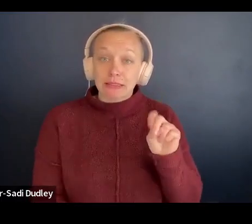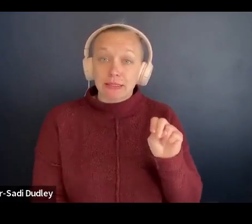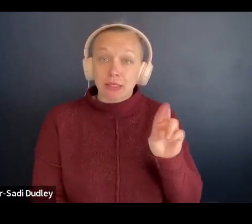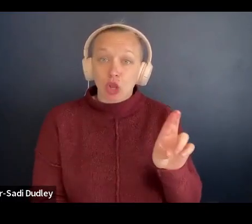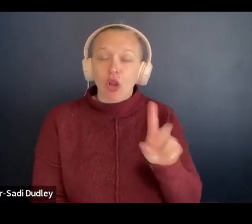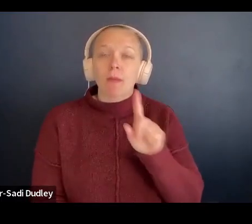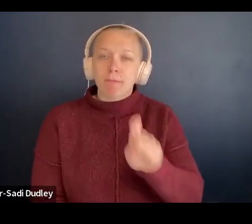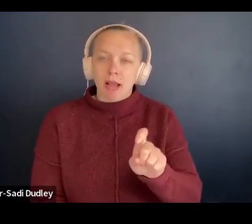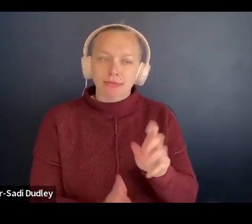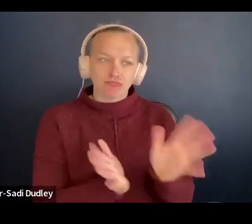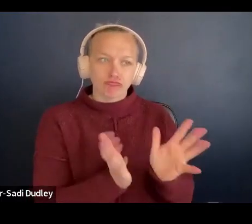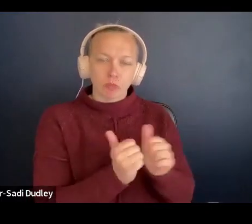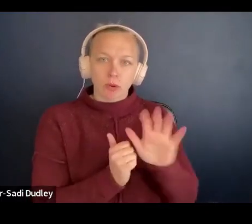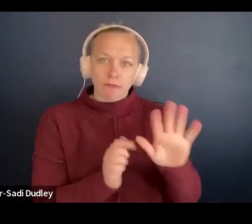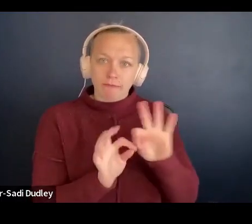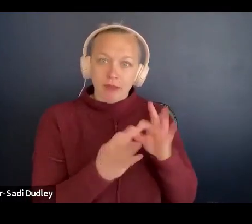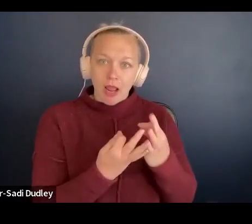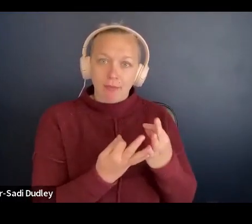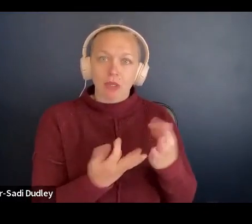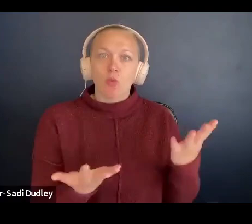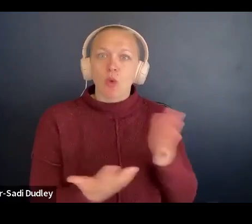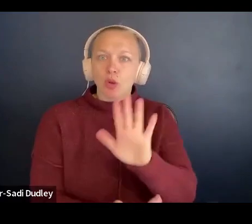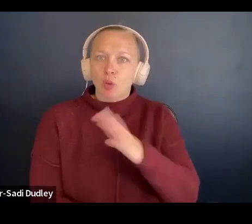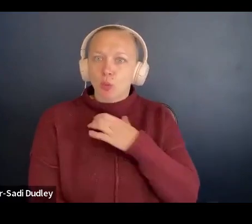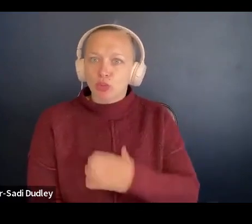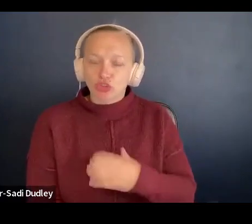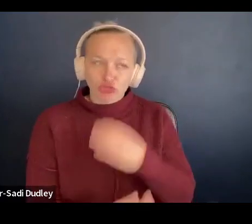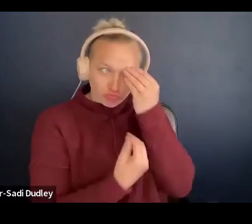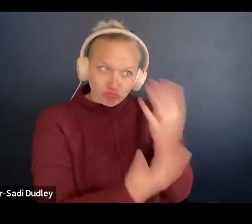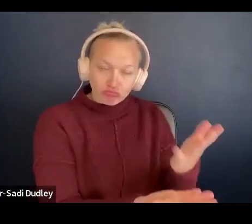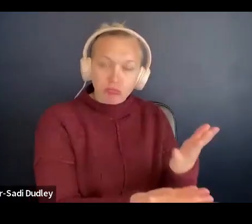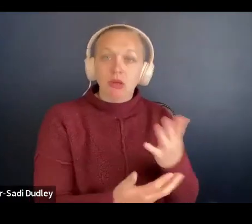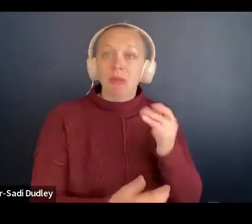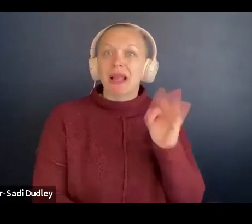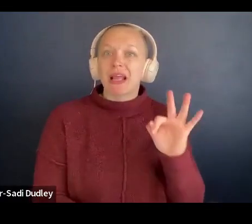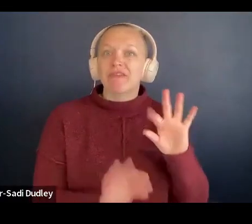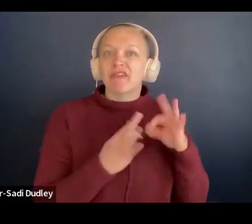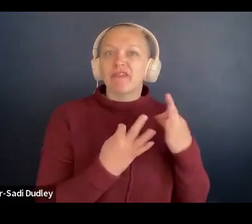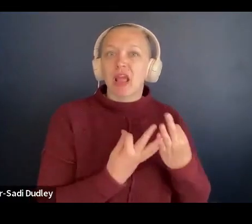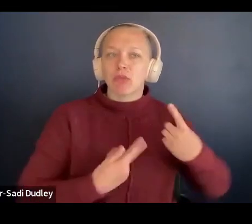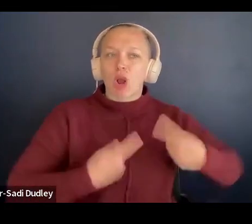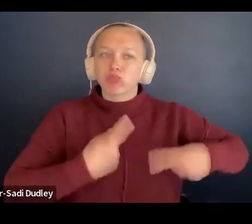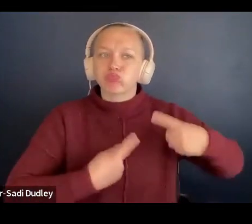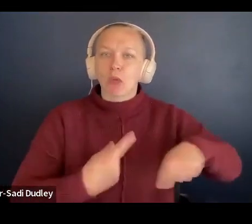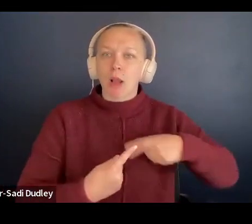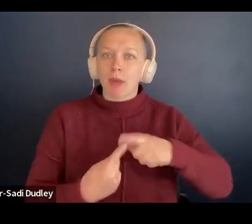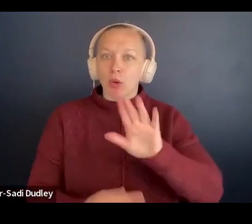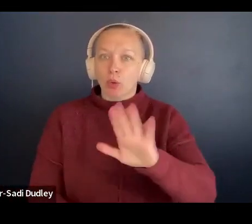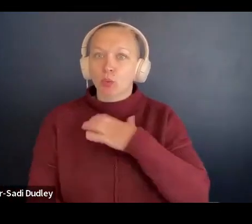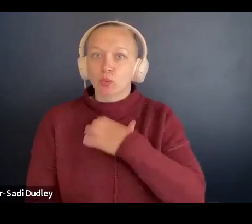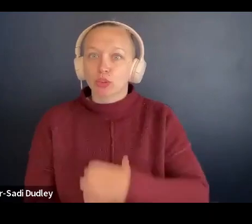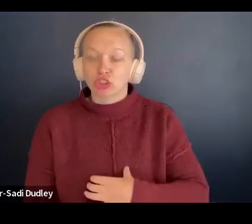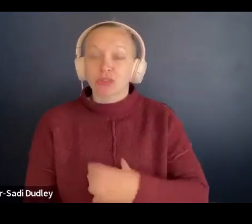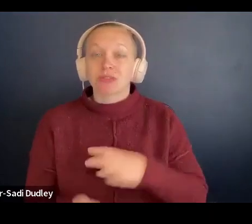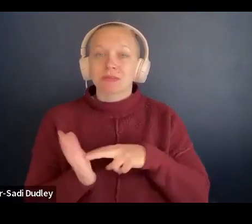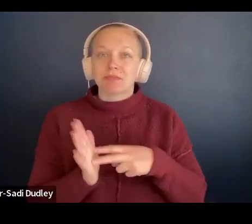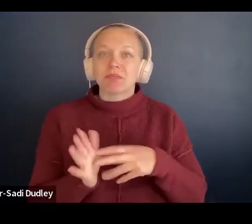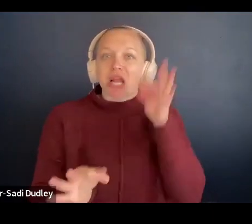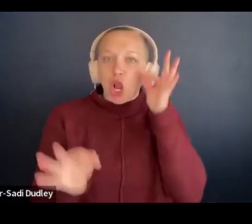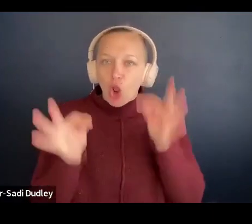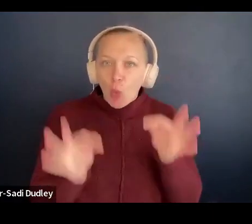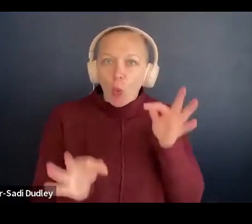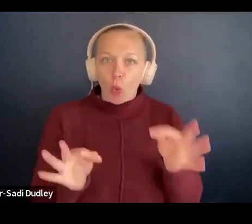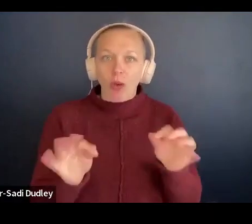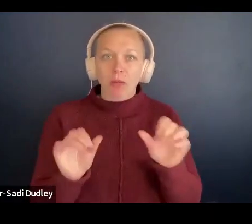with your family. If the family fights over your wishes, a time and money consuming court battle could